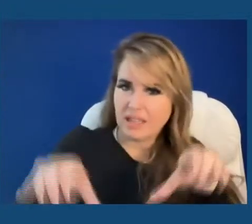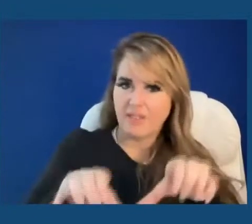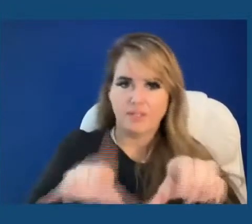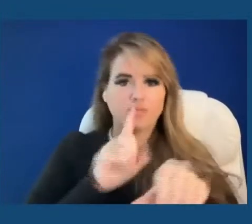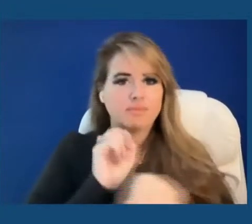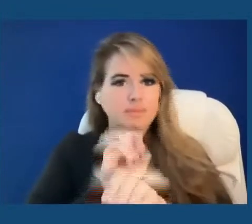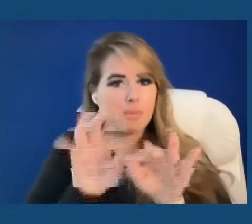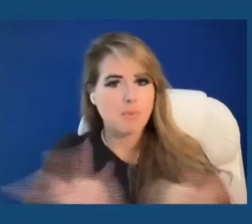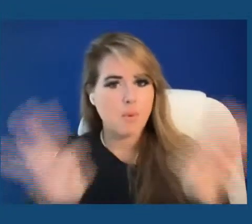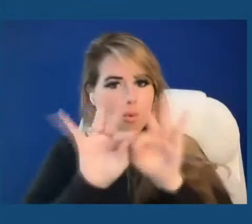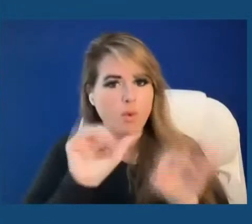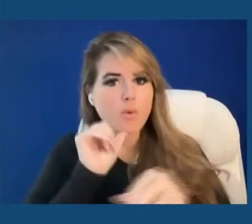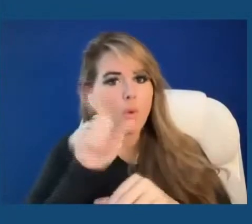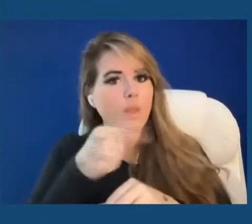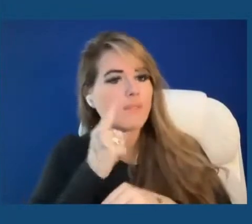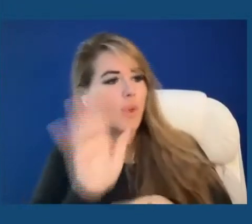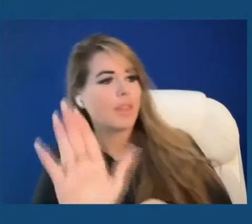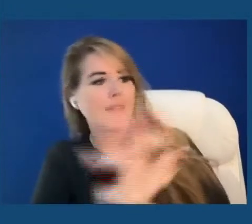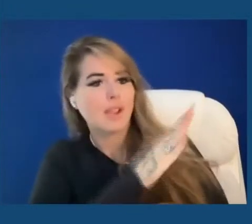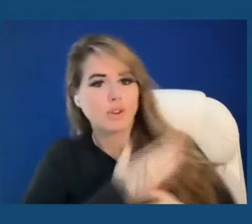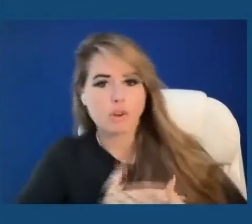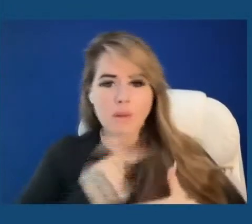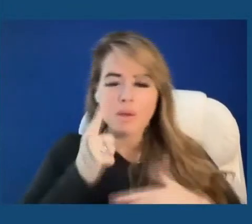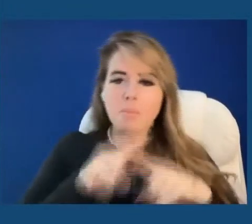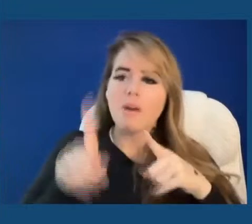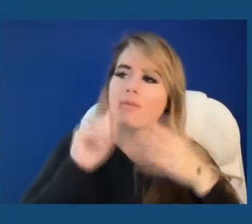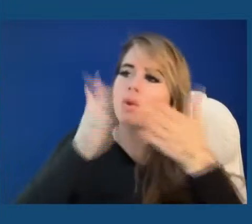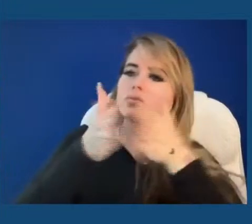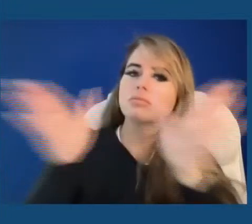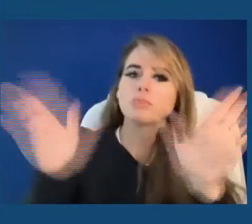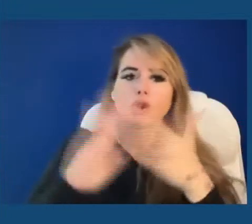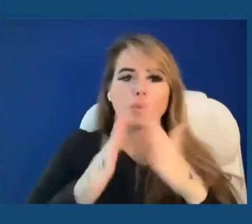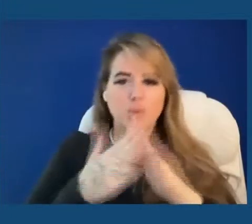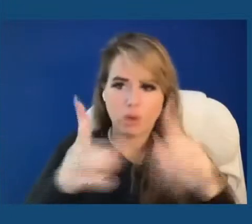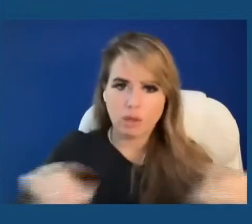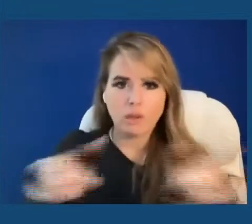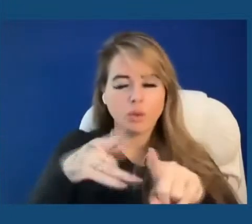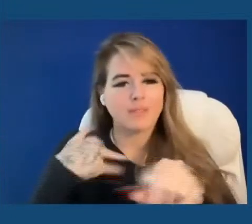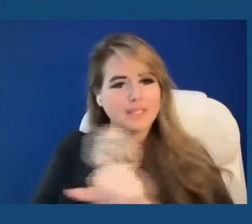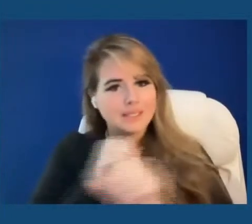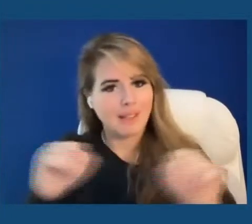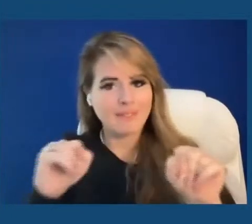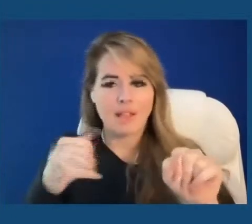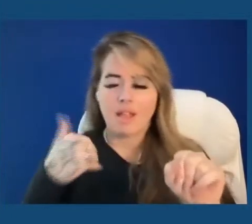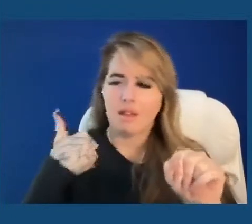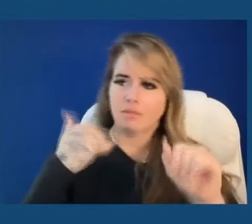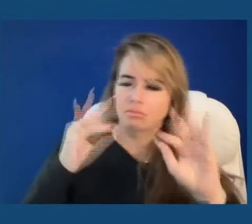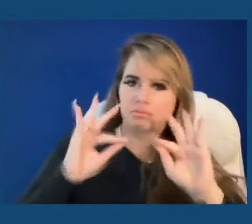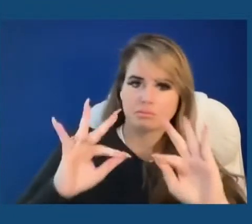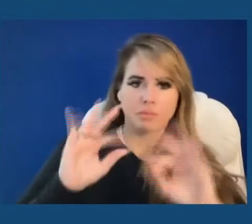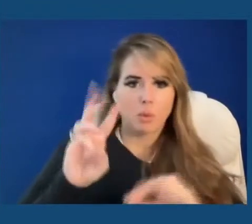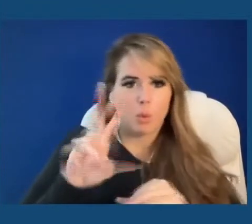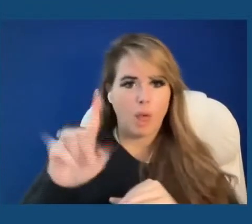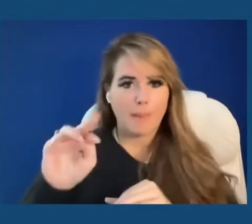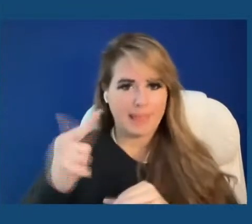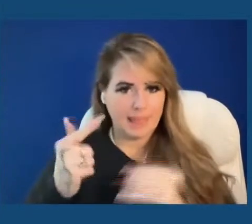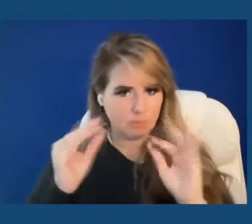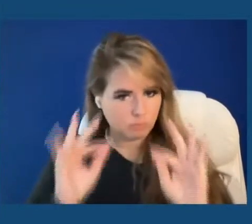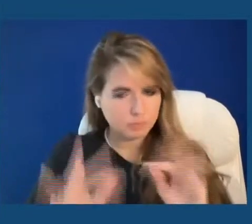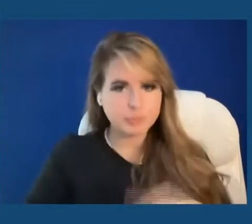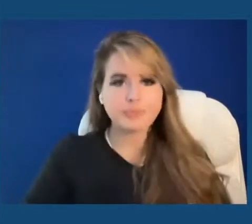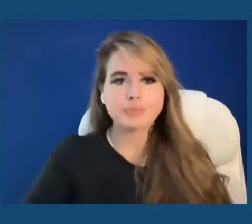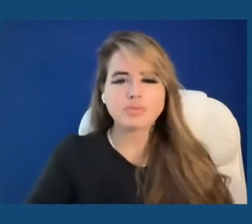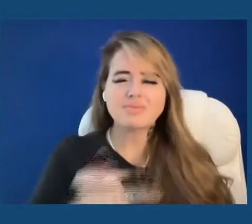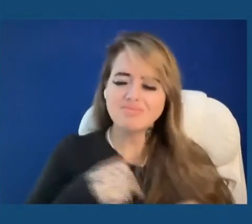only for their own enjoyment, but for the broader community's safety and well-being. Through thoughtful planning,